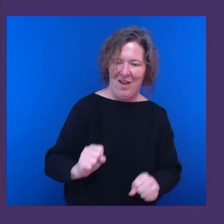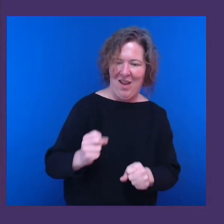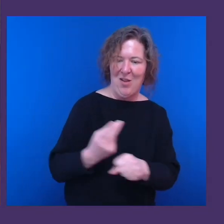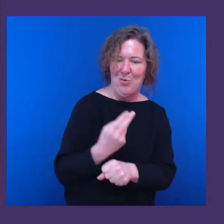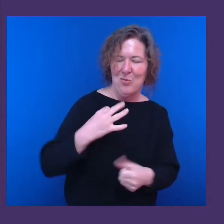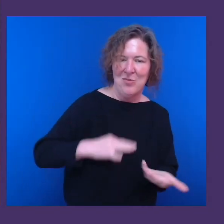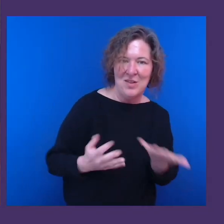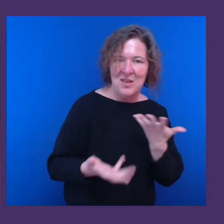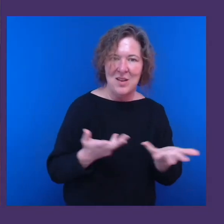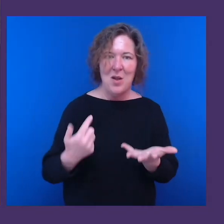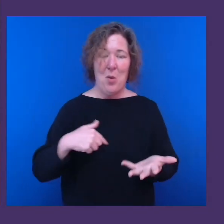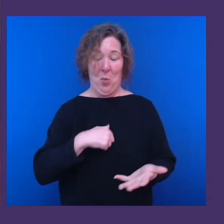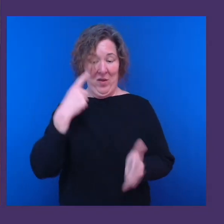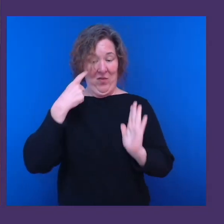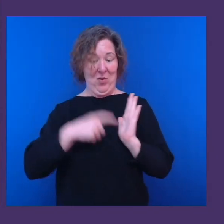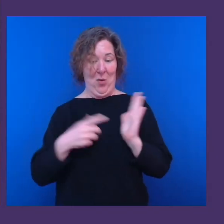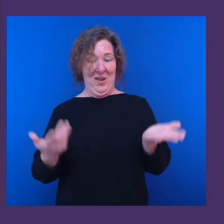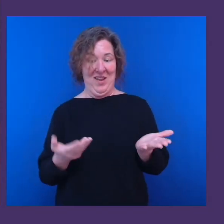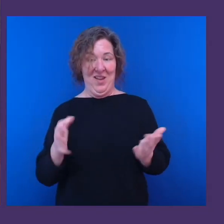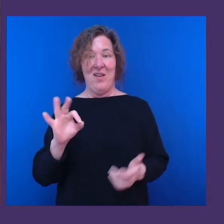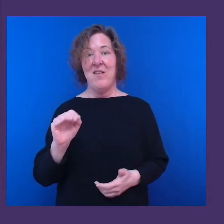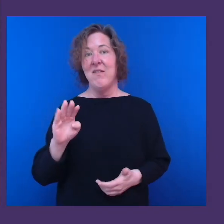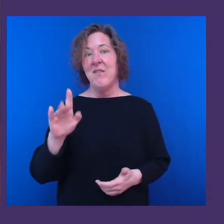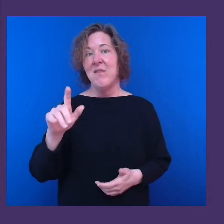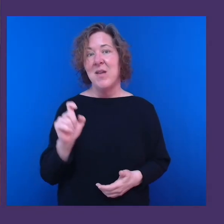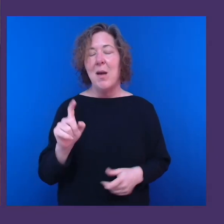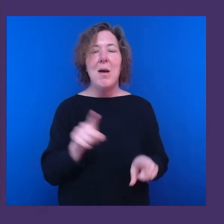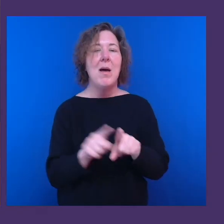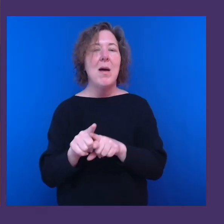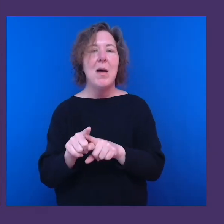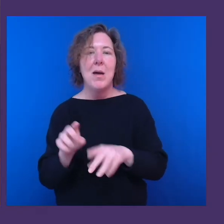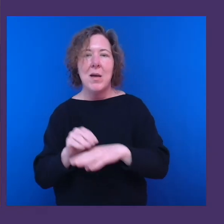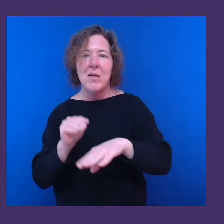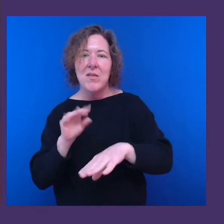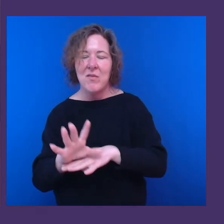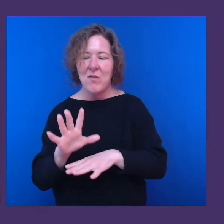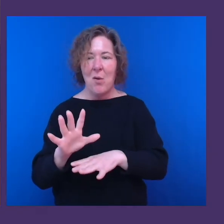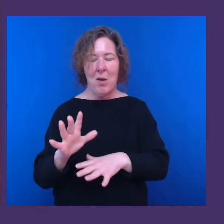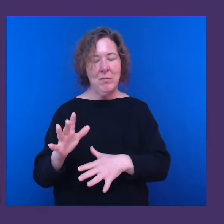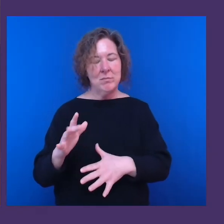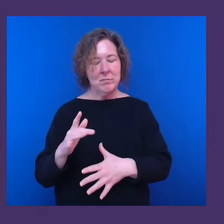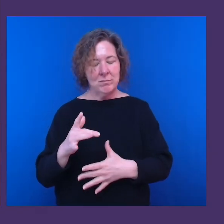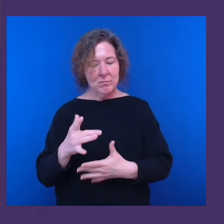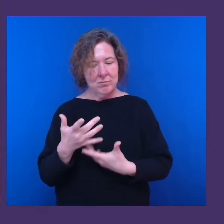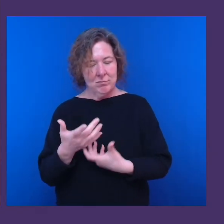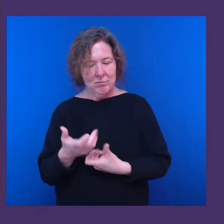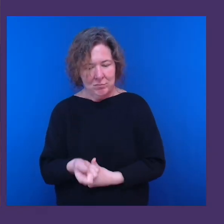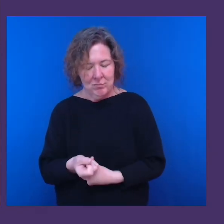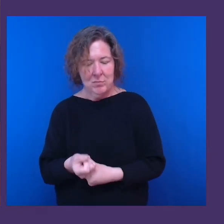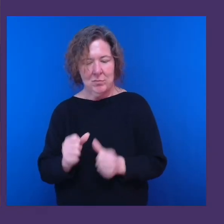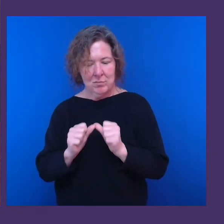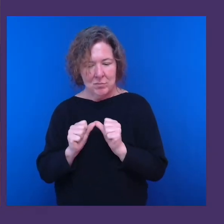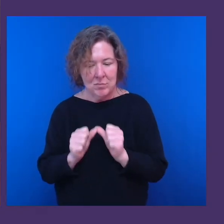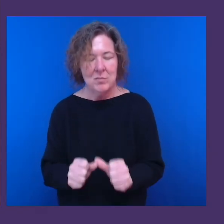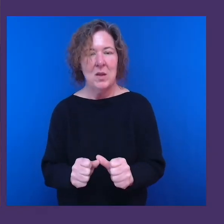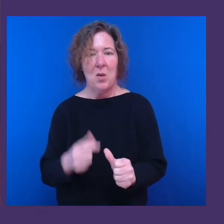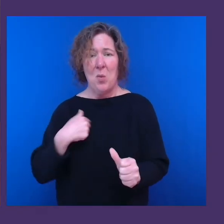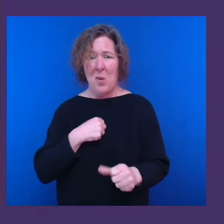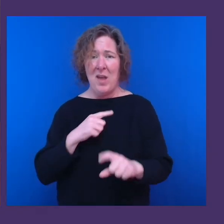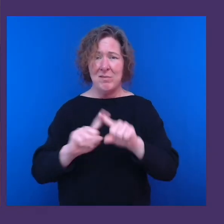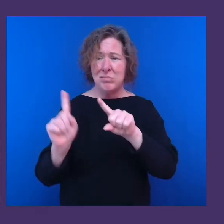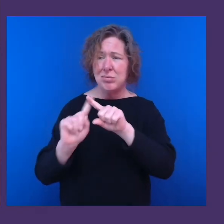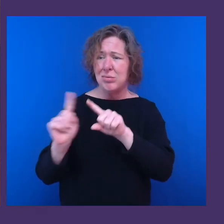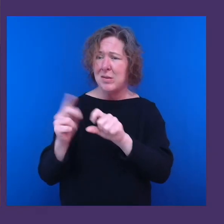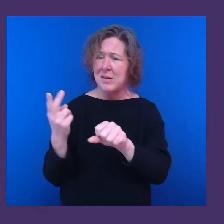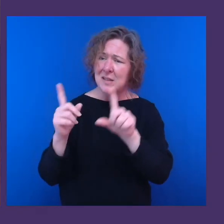at Fable is usability also influences loyalty. We have community of testers all across the US and Canada who